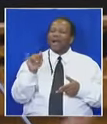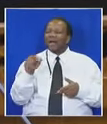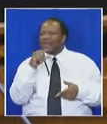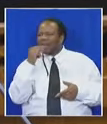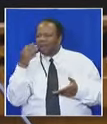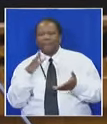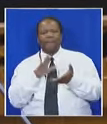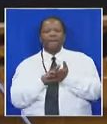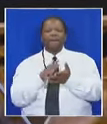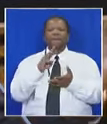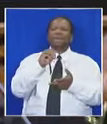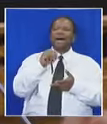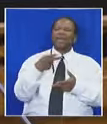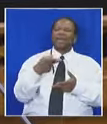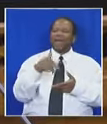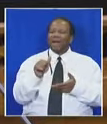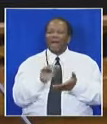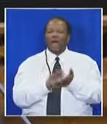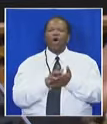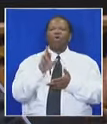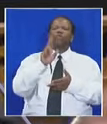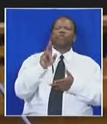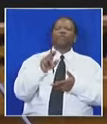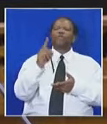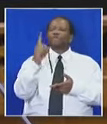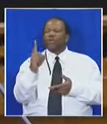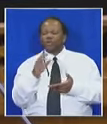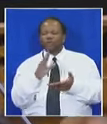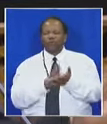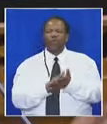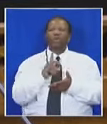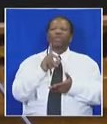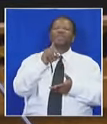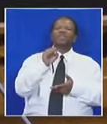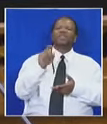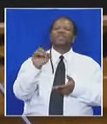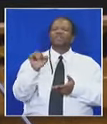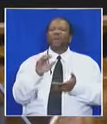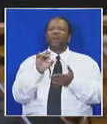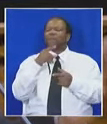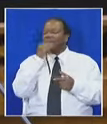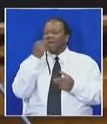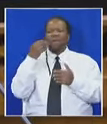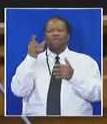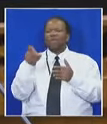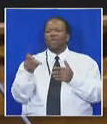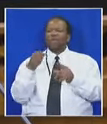Solomon Mahlangu, Ruth First, Steve Biko, Hojia Hande,